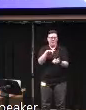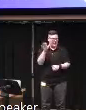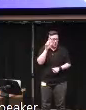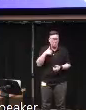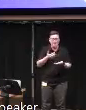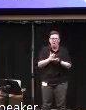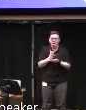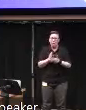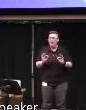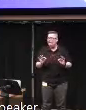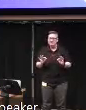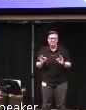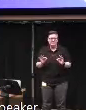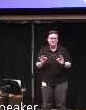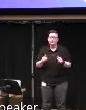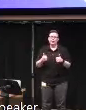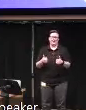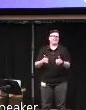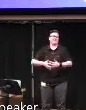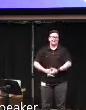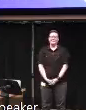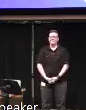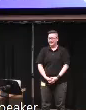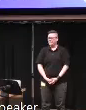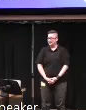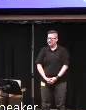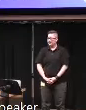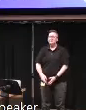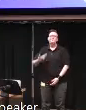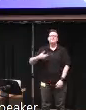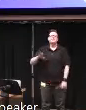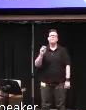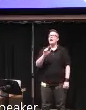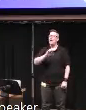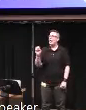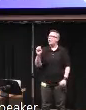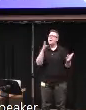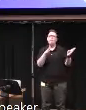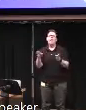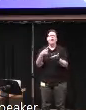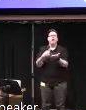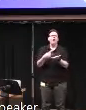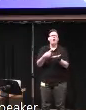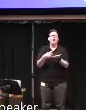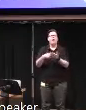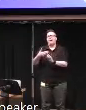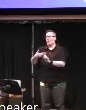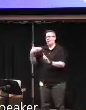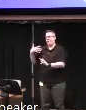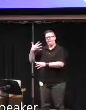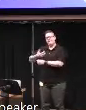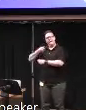hear me okay? Good, good, good. All right. So I'm Ben Lee, and I was going to talk about last 5 years